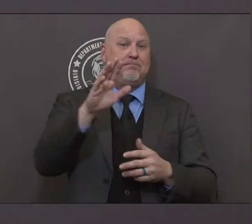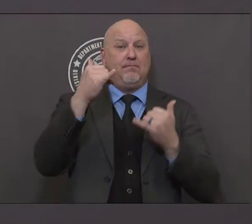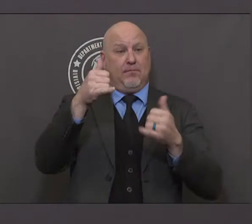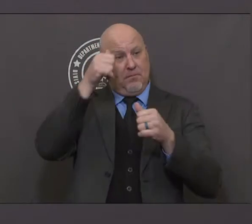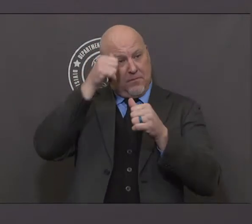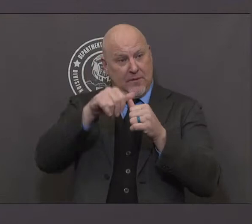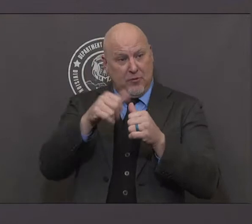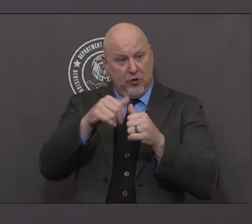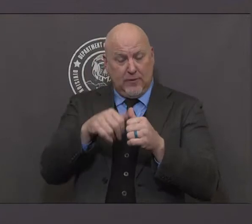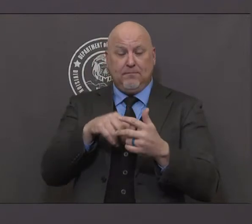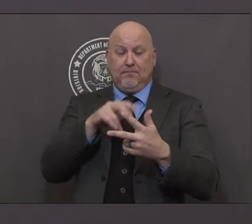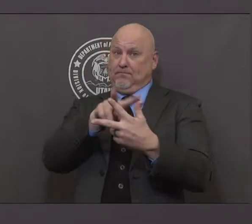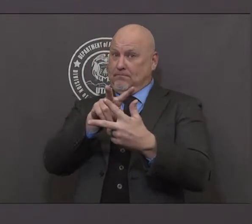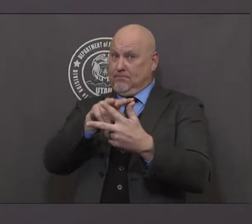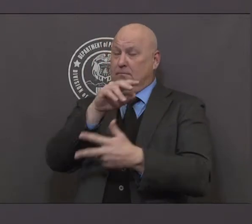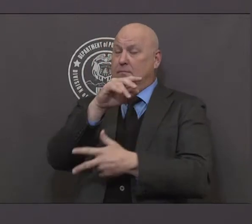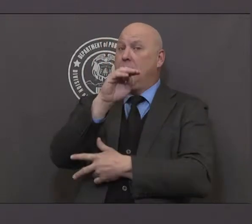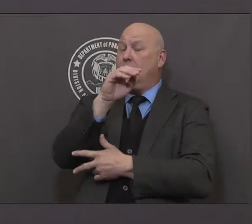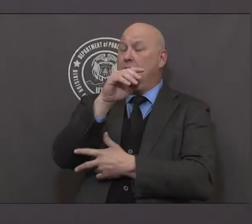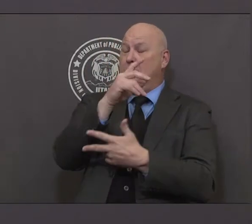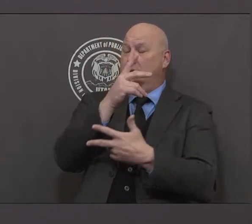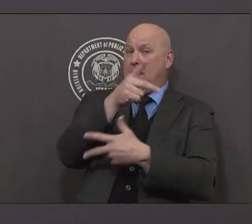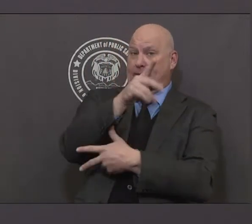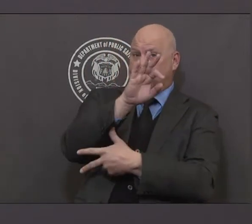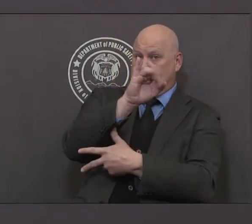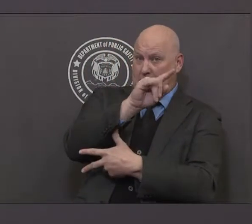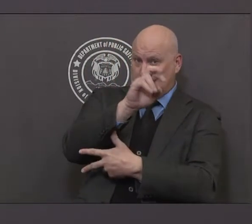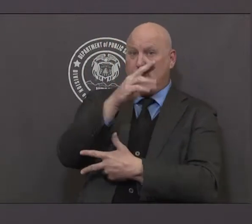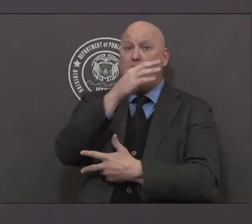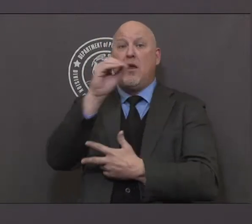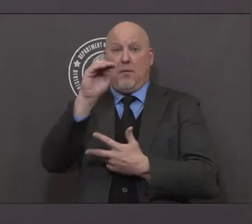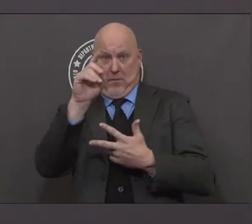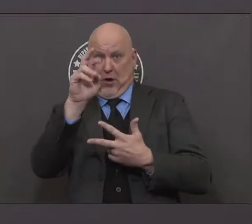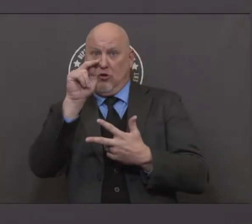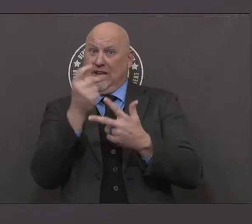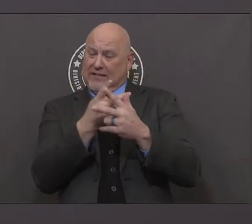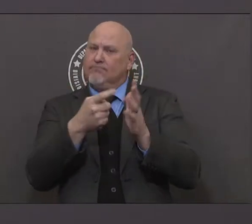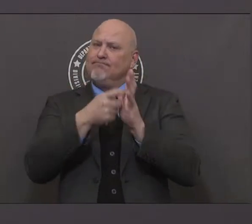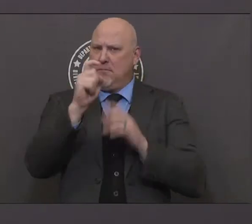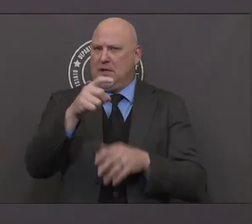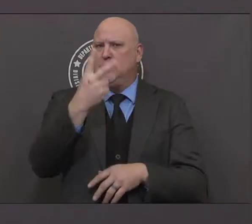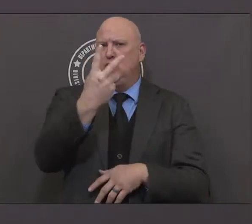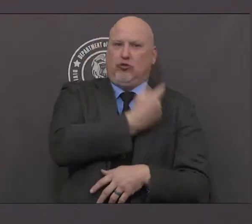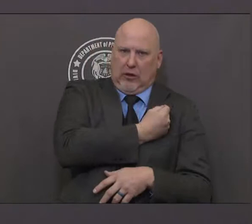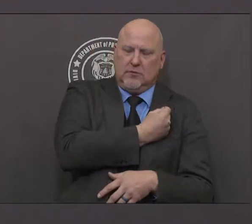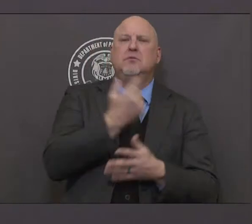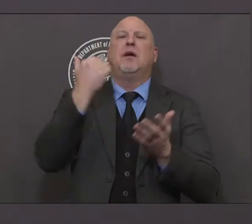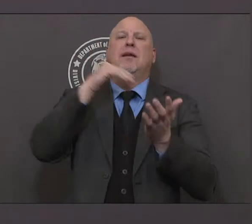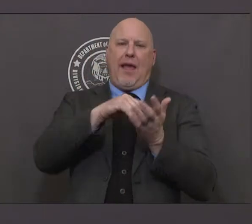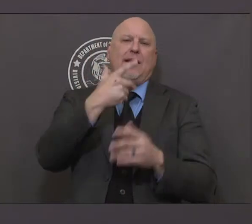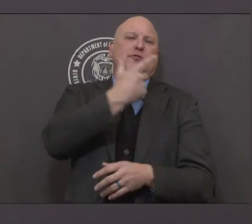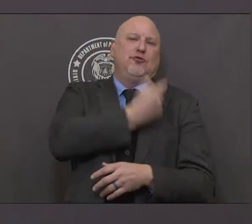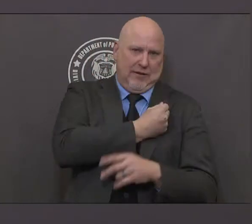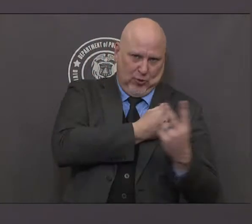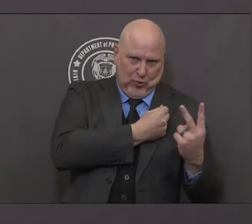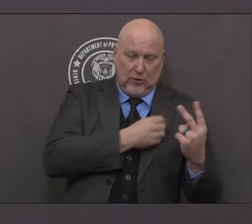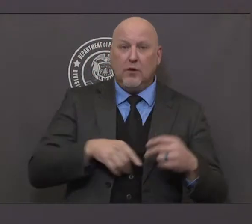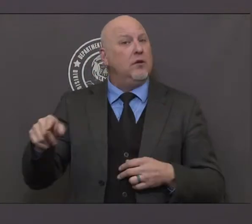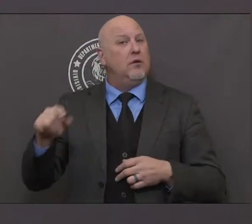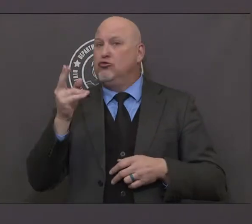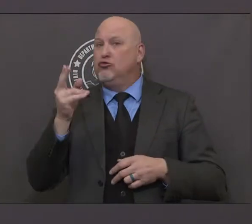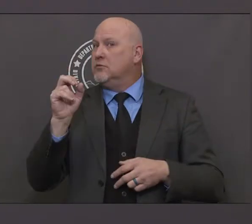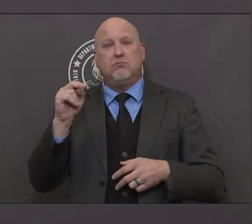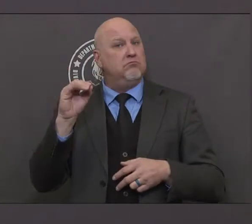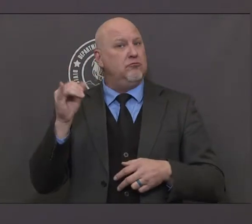130,000 doses in the first week of March, up from 33,000 that we were receiving per week just last week. That does not